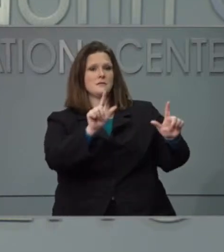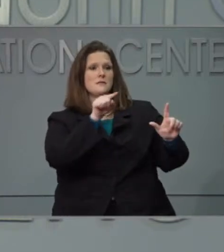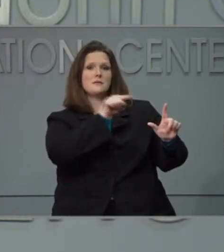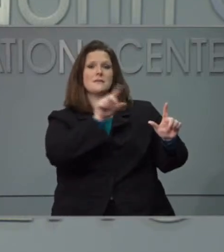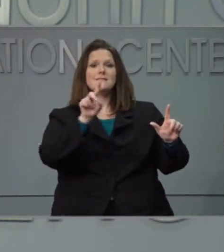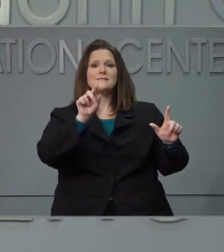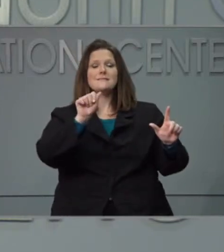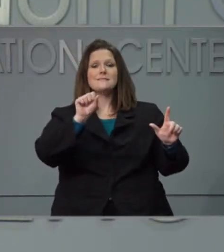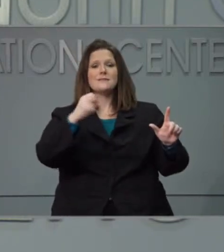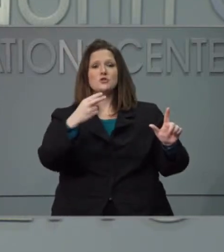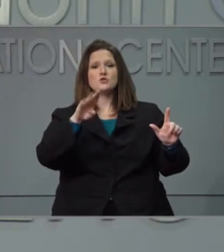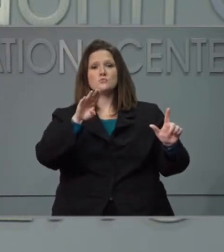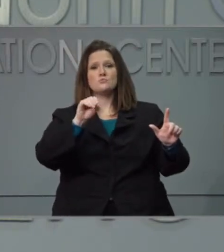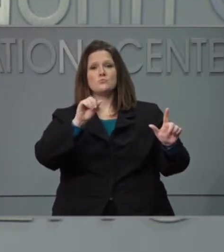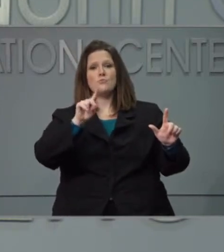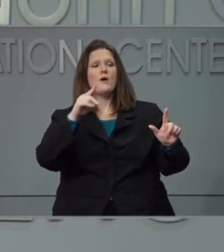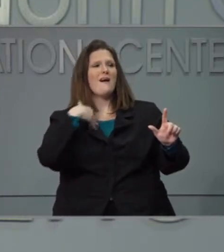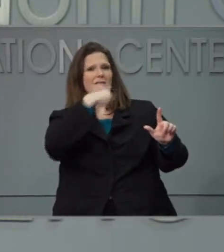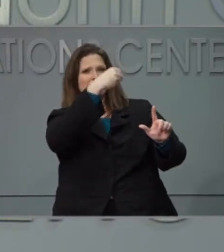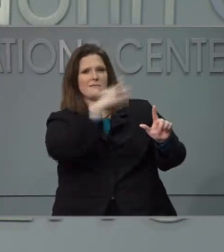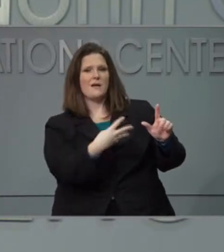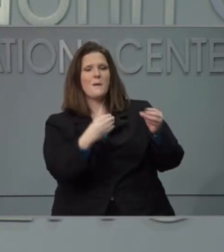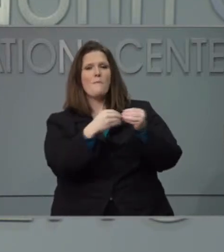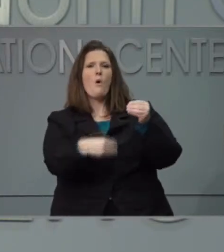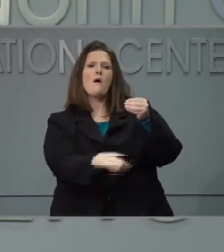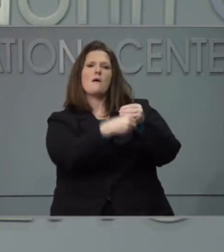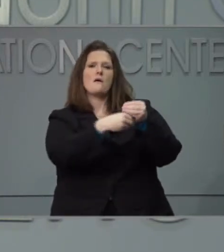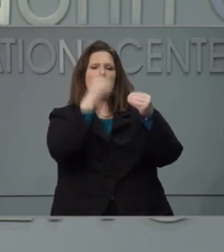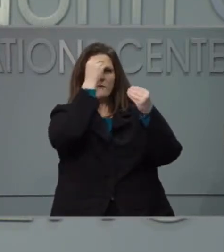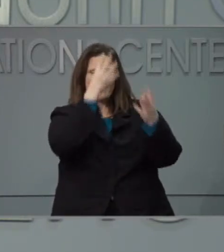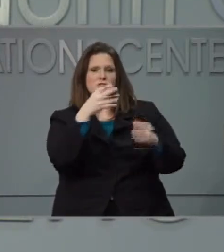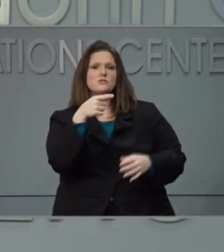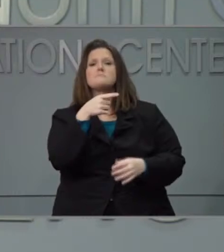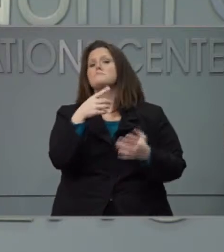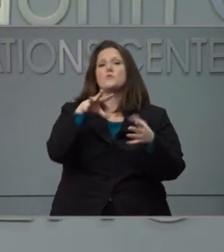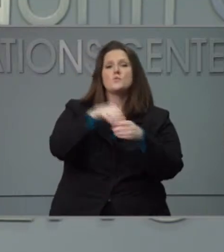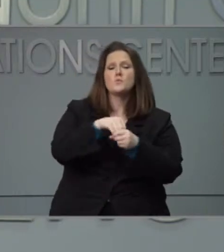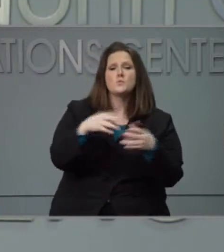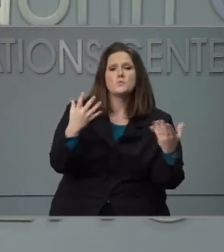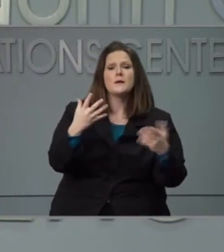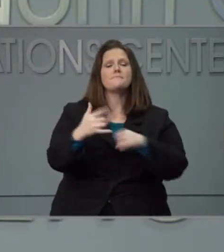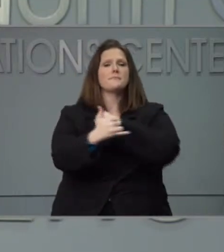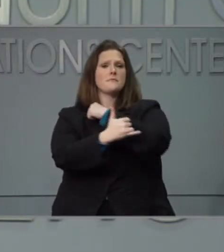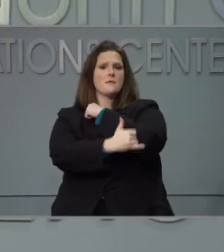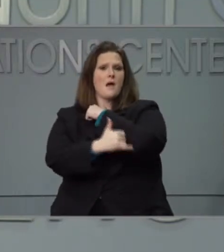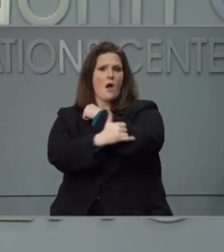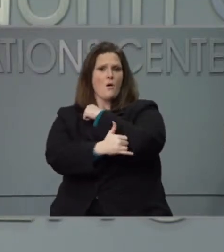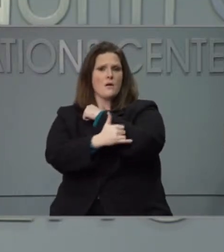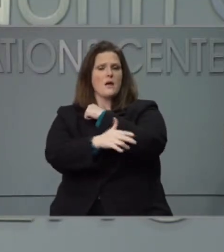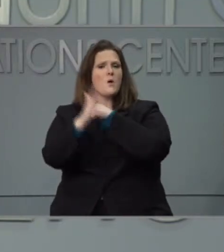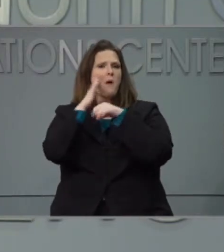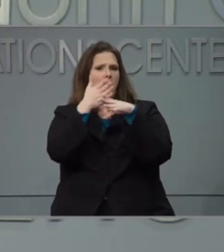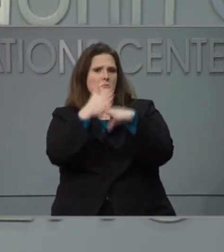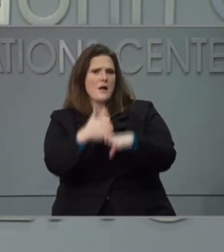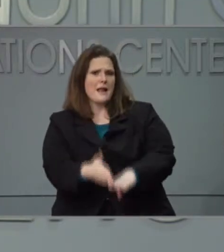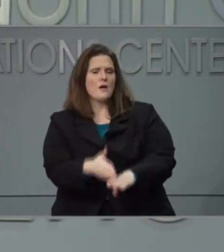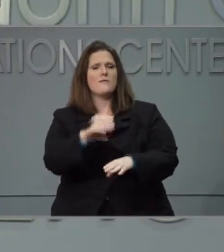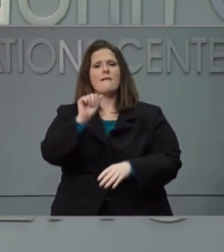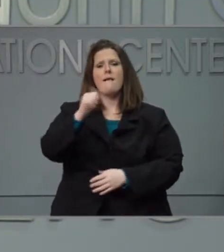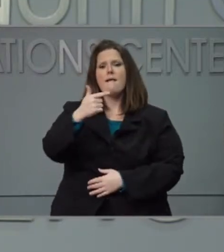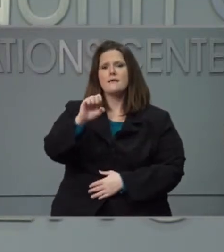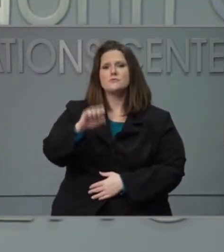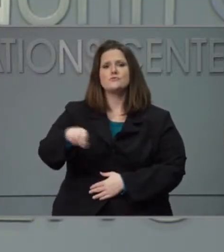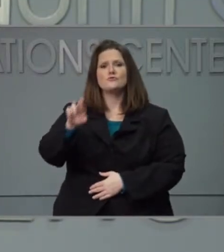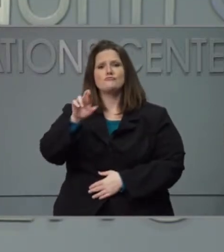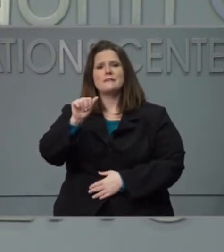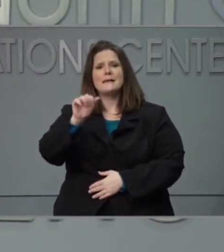coronavirus dashboard, including county-level data, a new breakdown of age, race, ethnicity, and gender of